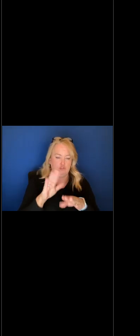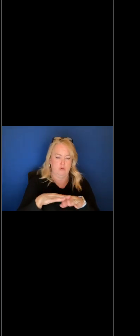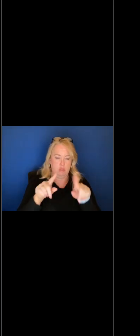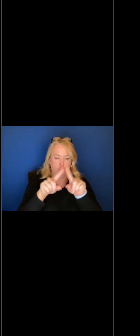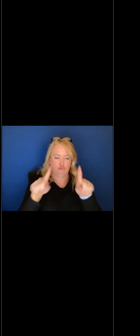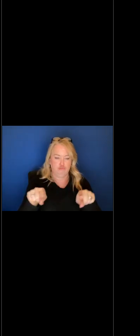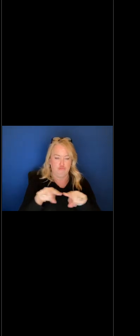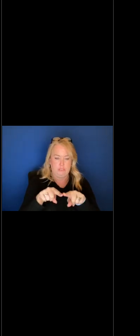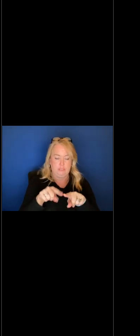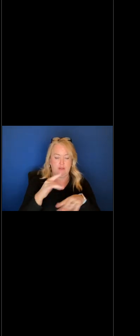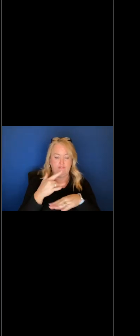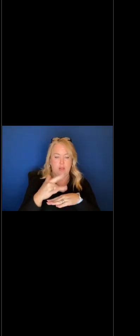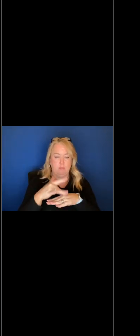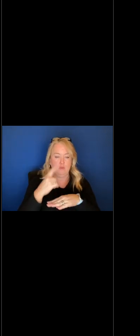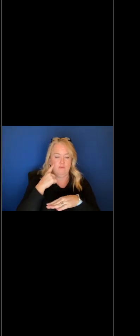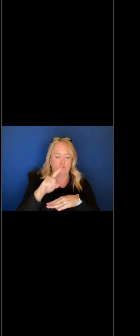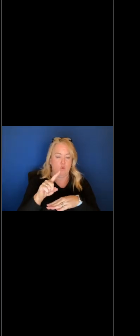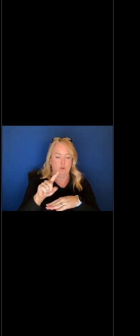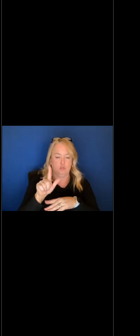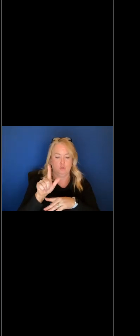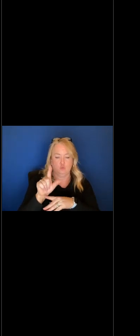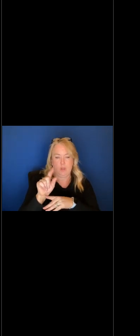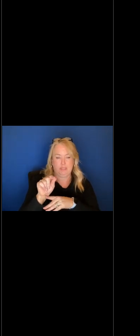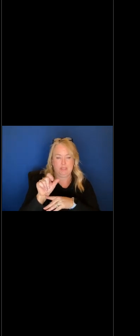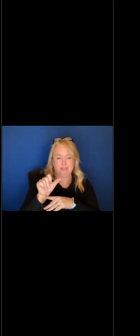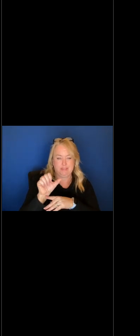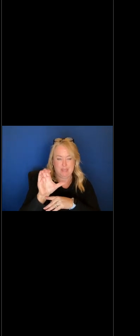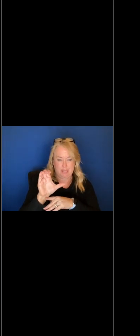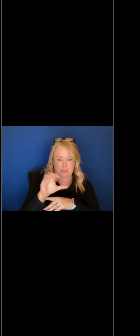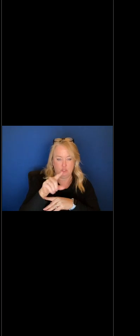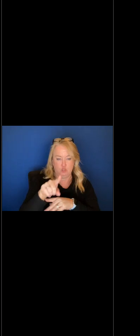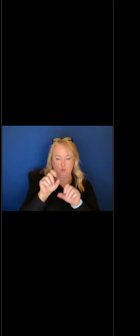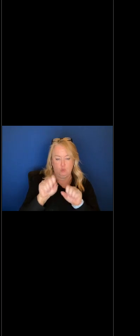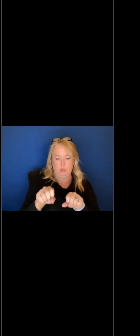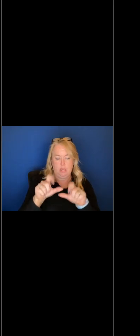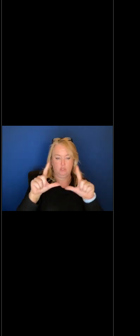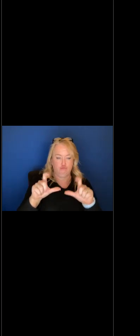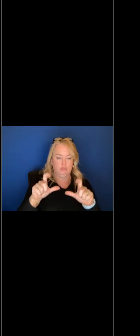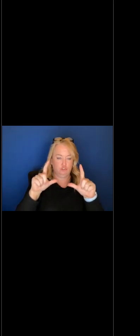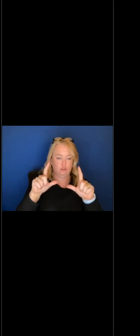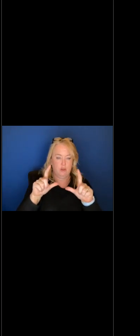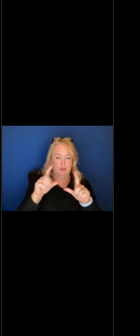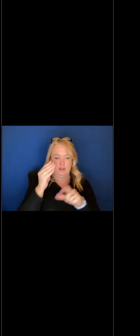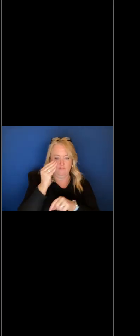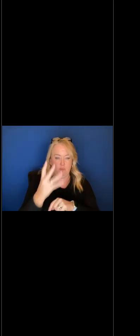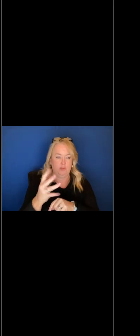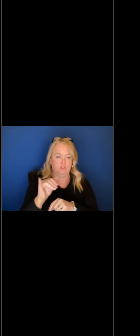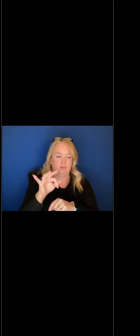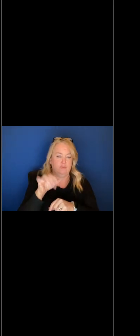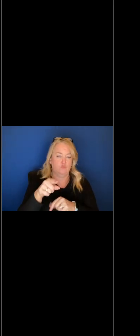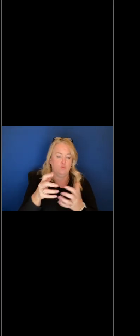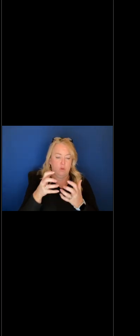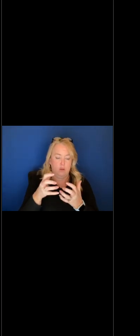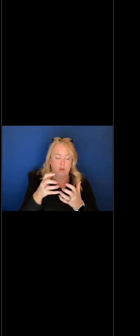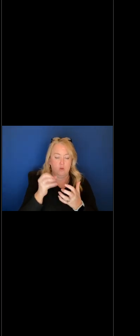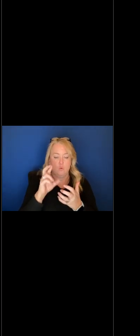screen available for the next 20 seconds so that you can screenshot the information